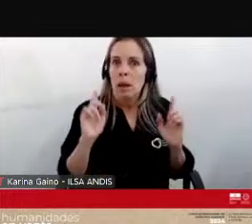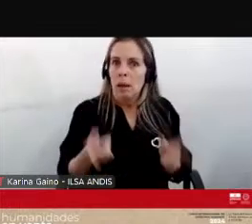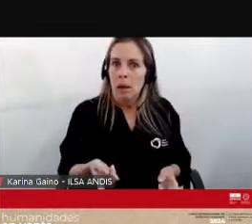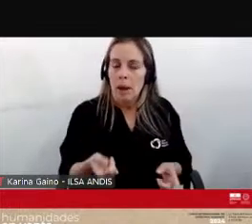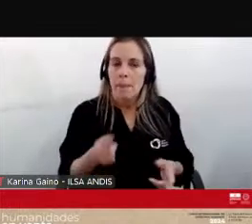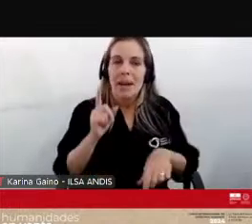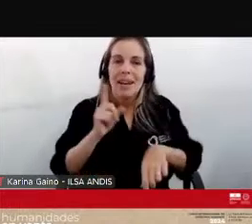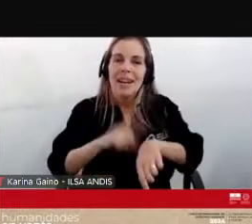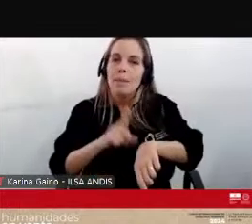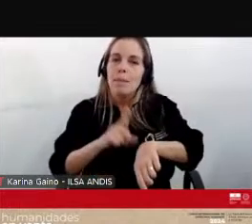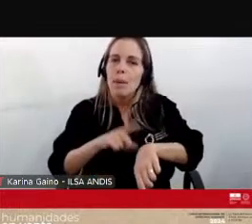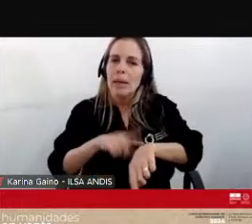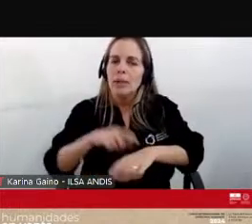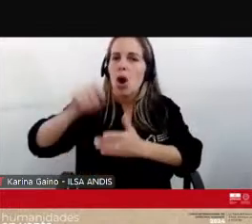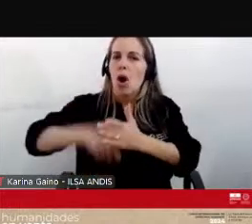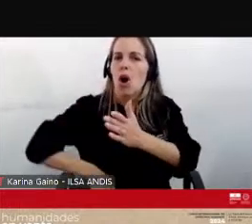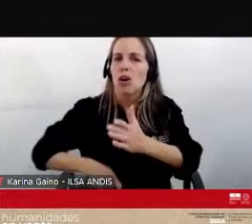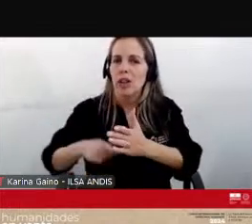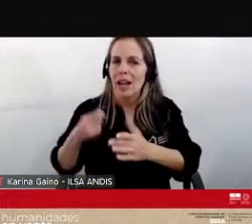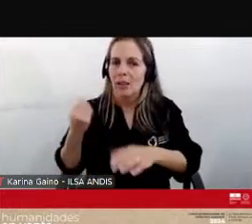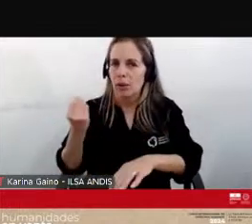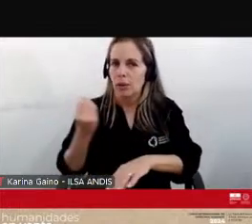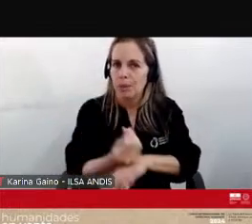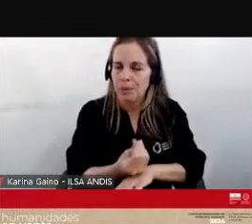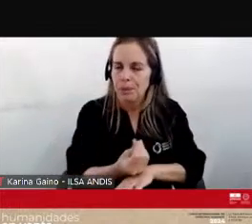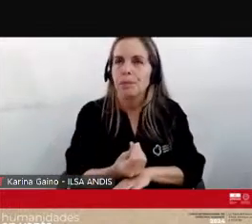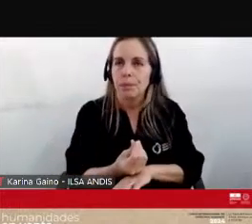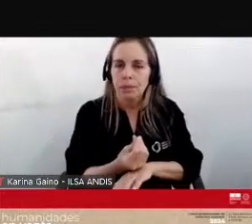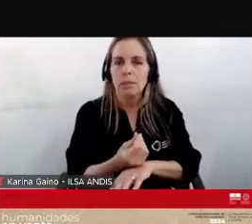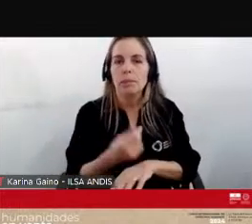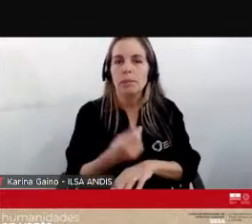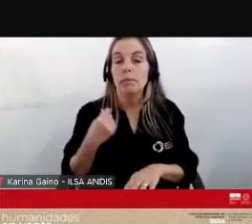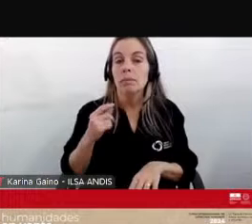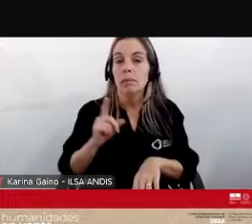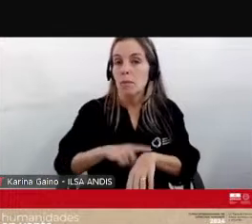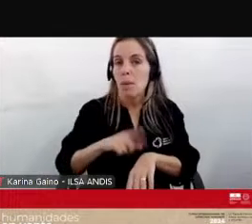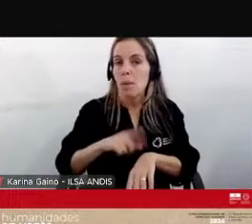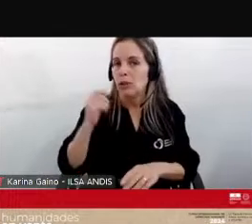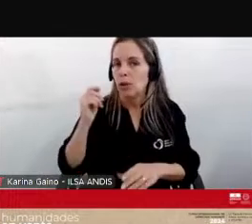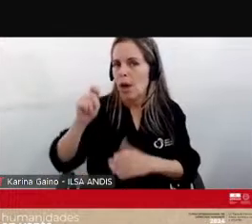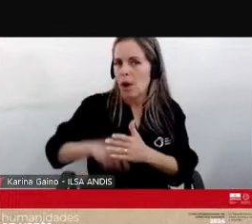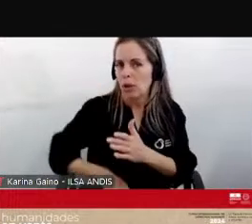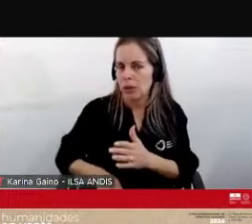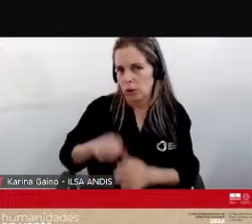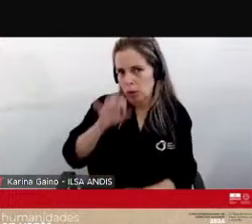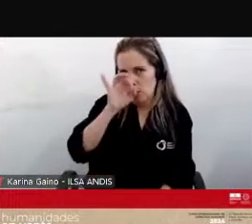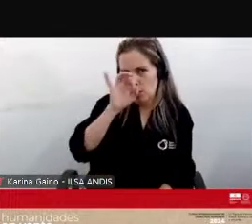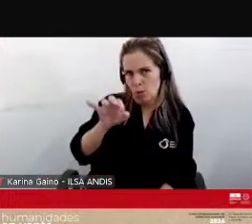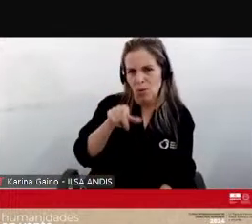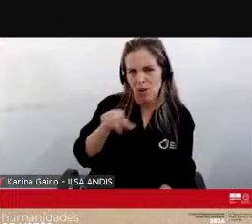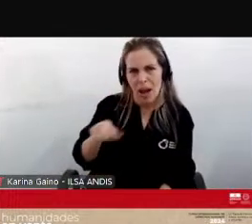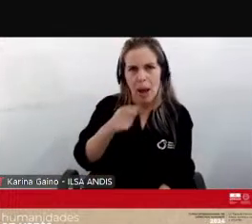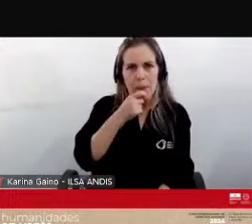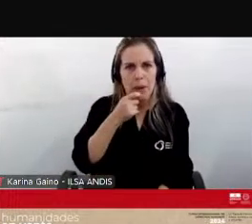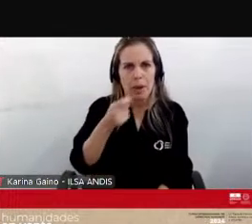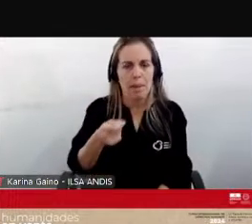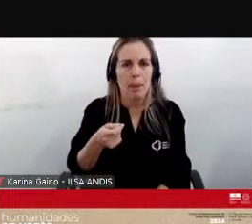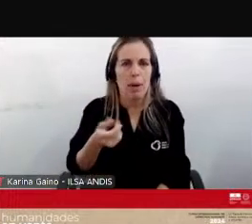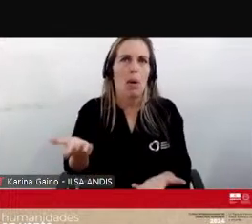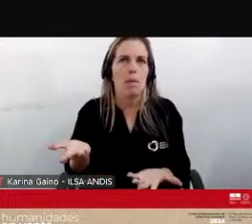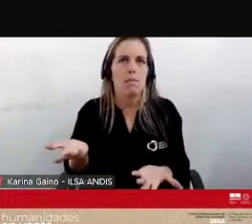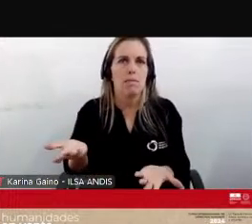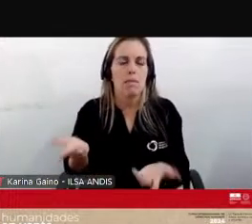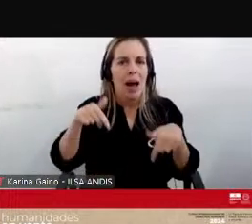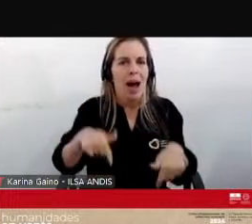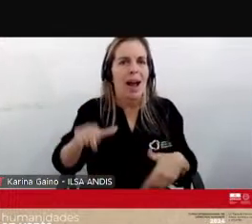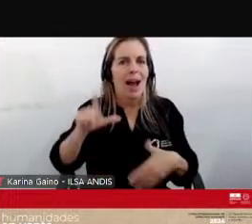in Latin America provided with written contracts. In many cases, the verbal contracts that they have don't actually describe